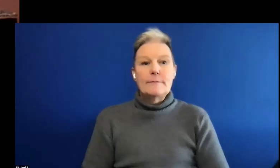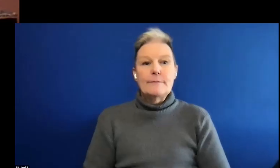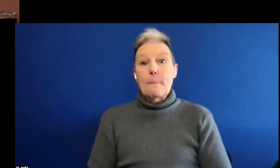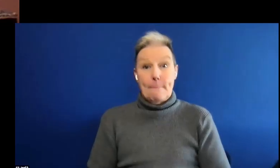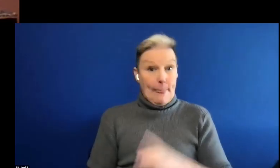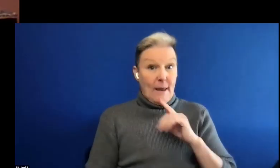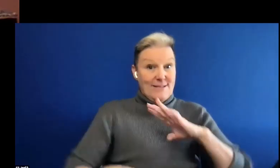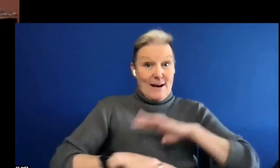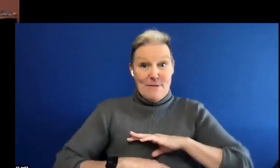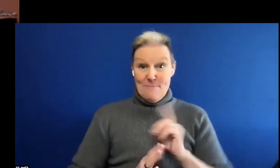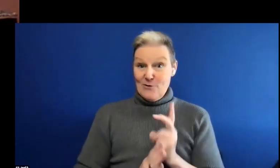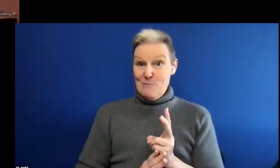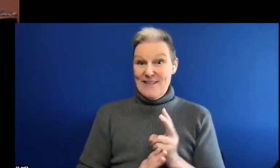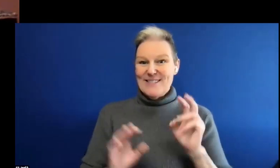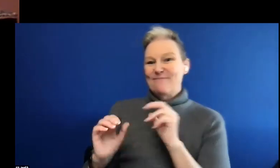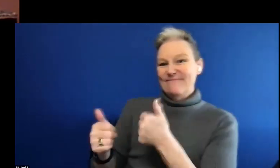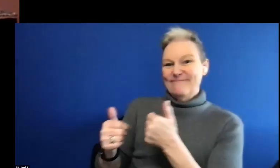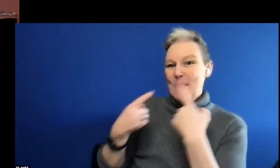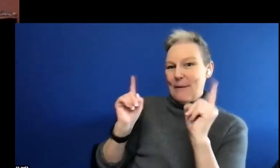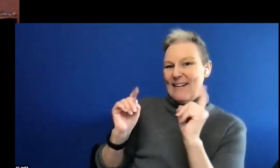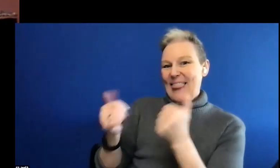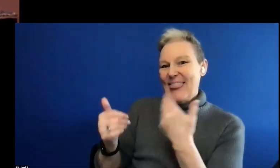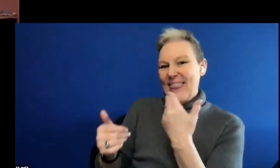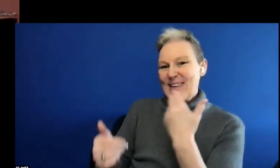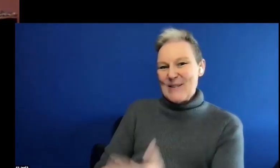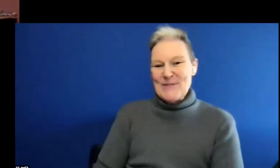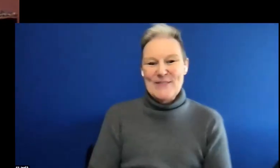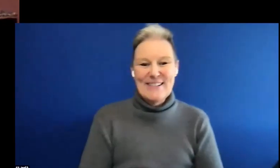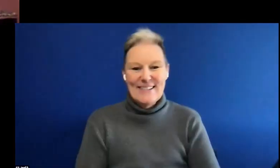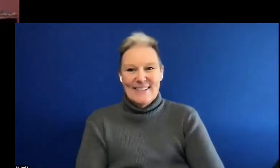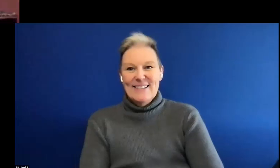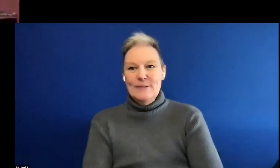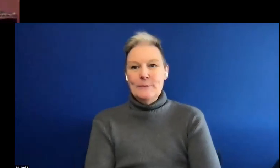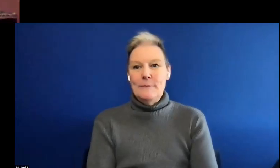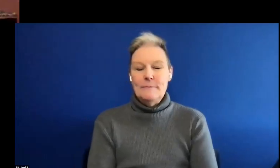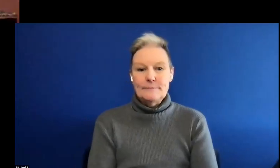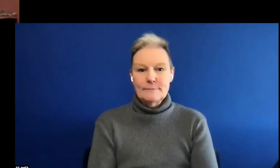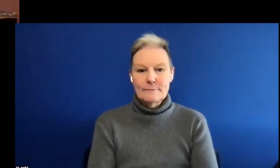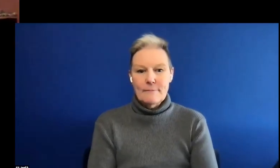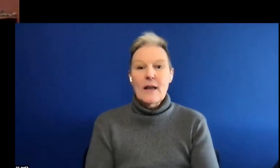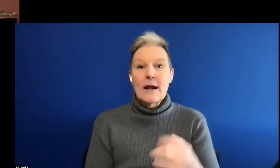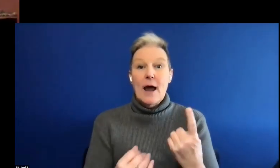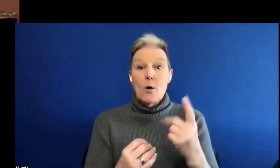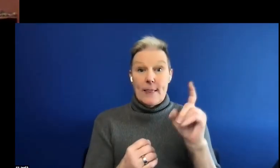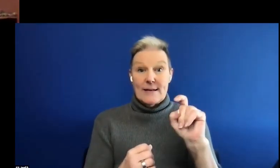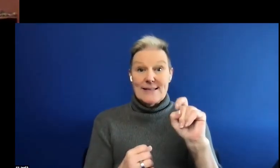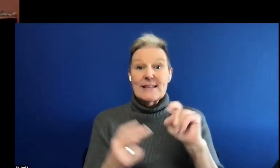Did I meet my 2-minute requirement? You did it. Thank you. Thank you. Fabulous. Okay, Emily, you want to read question 2?